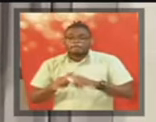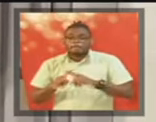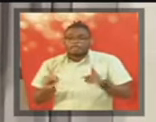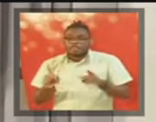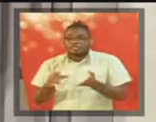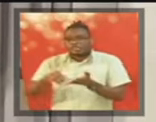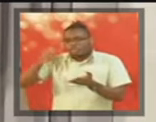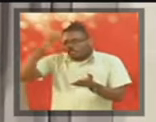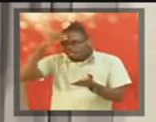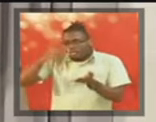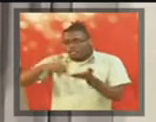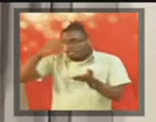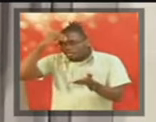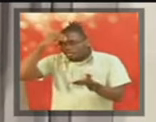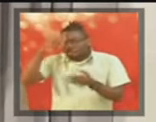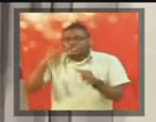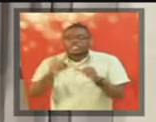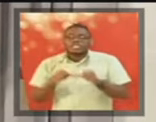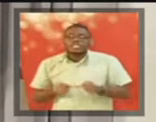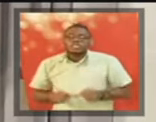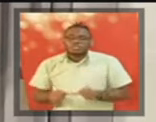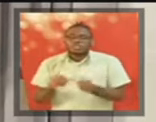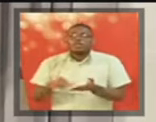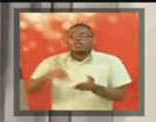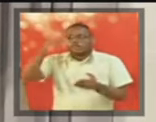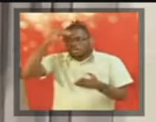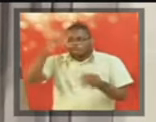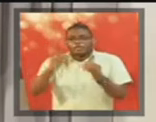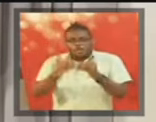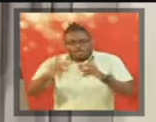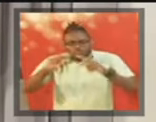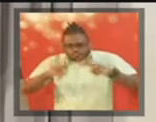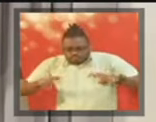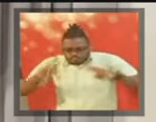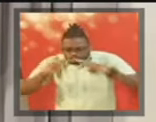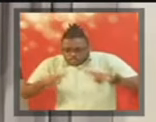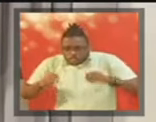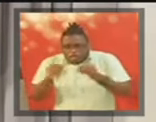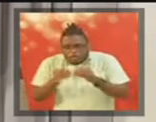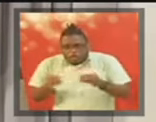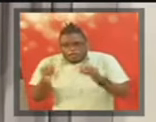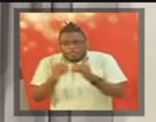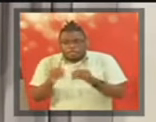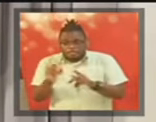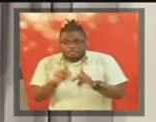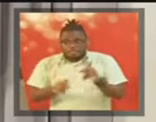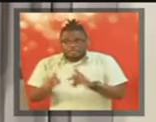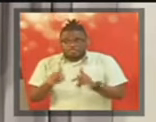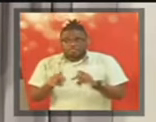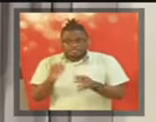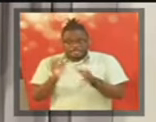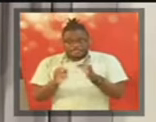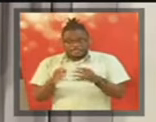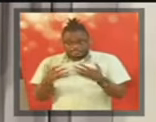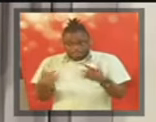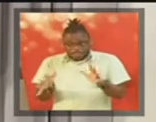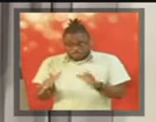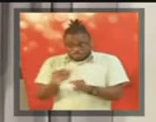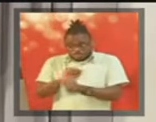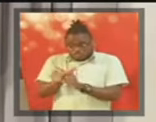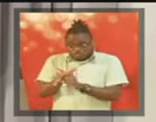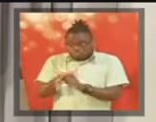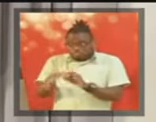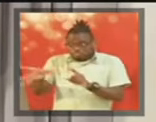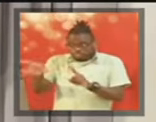go, and there are some evidence that suggests that persons may be reinfected with COVID-19 in other parts of the world.